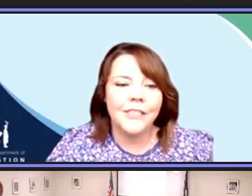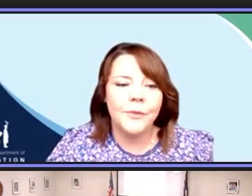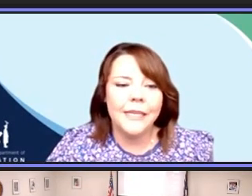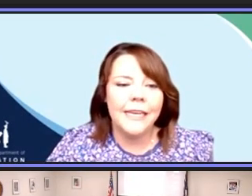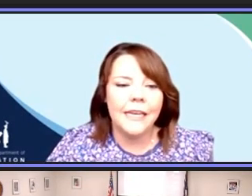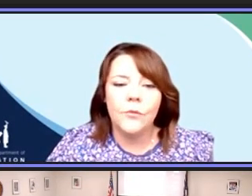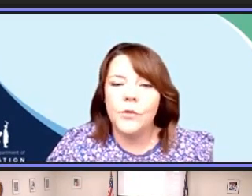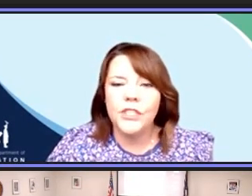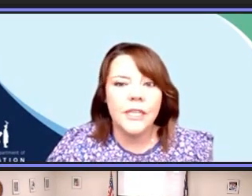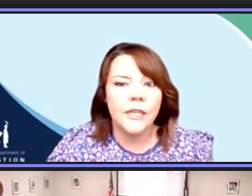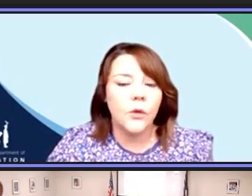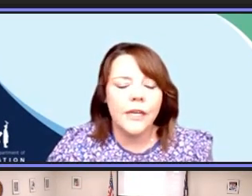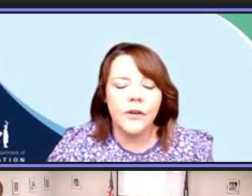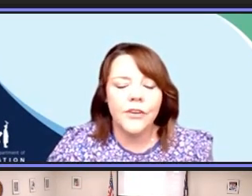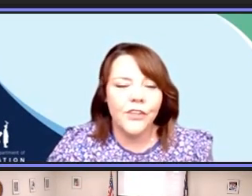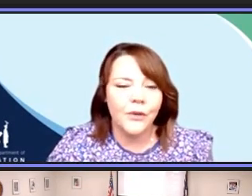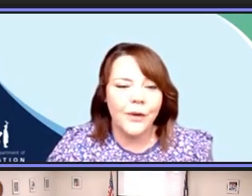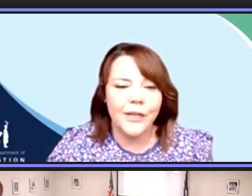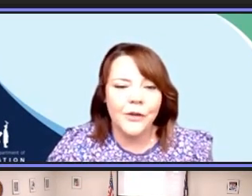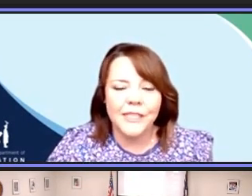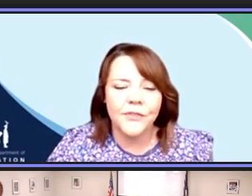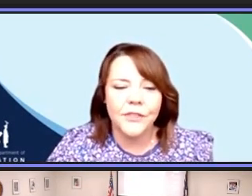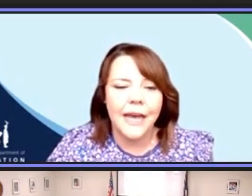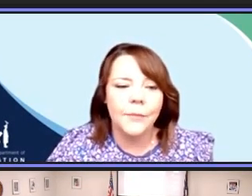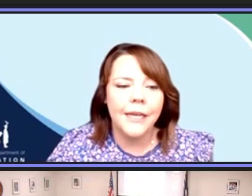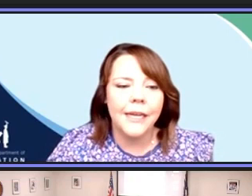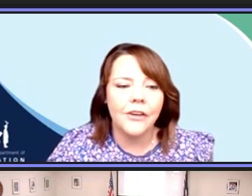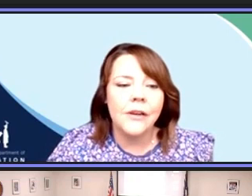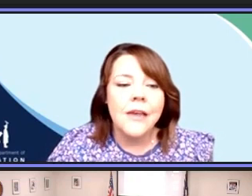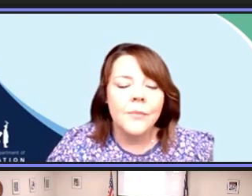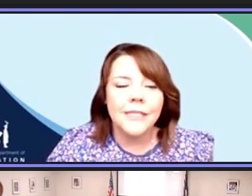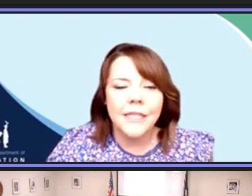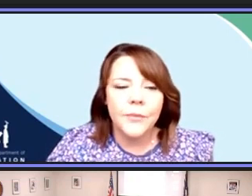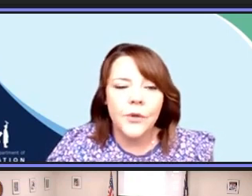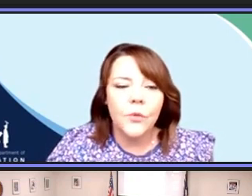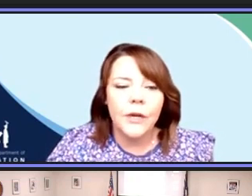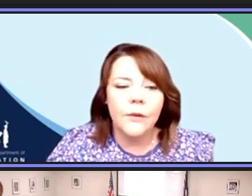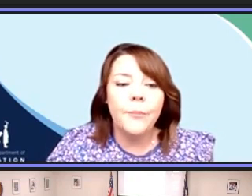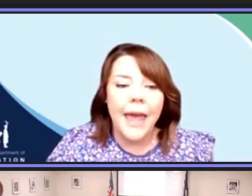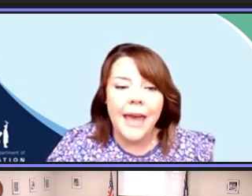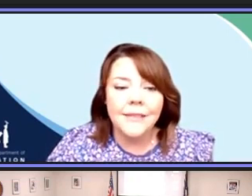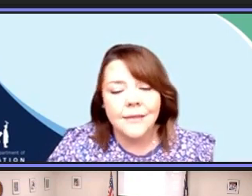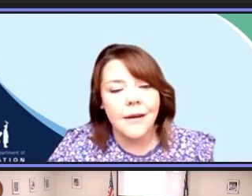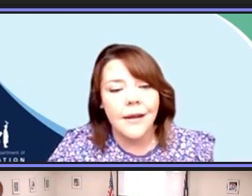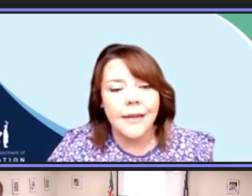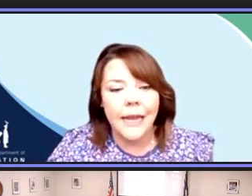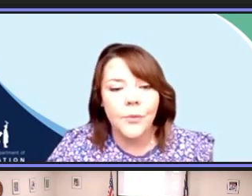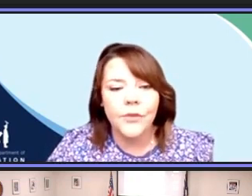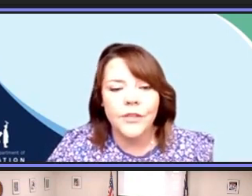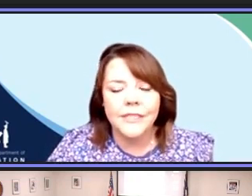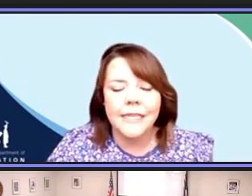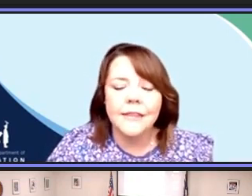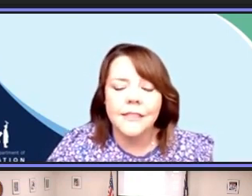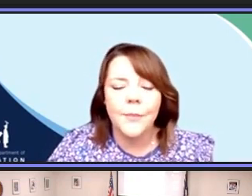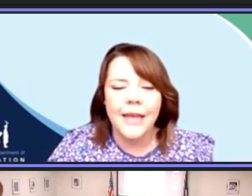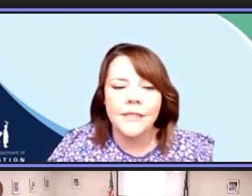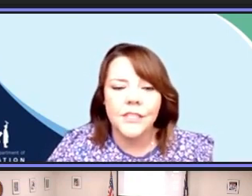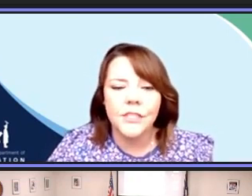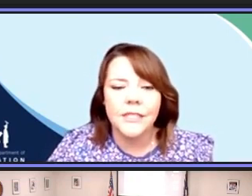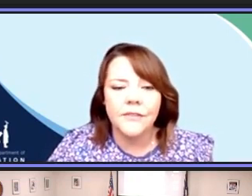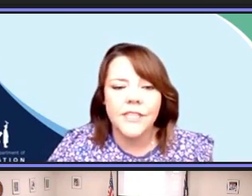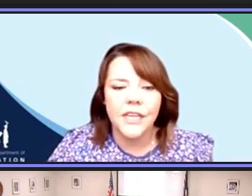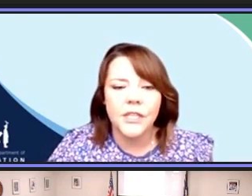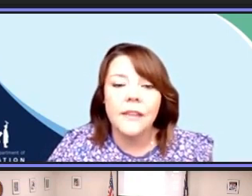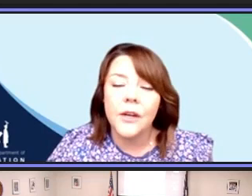So I wanted to begin with just a quick overview. I know we're pressed for time here, but Senate Bill 1 passed on April 13th, this